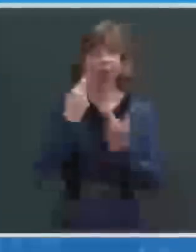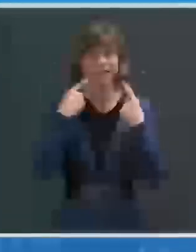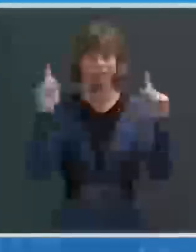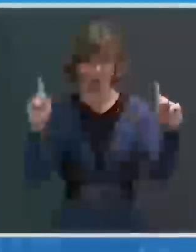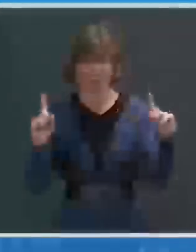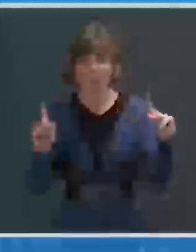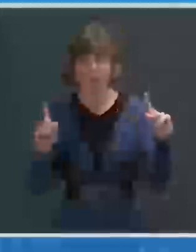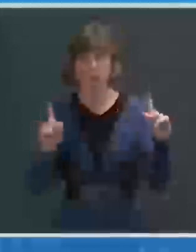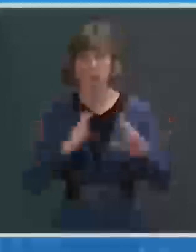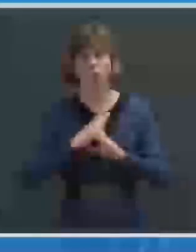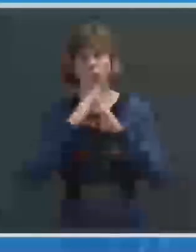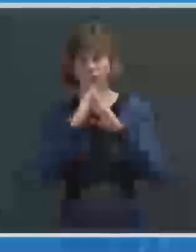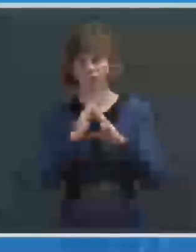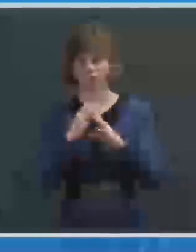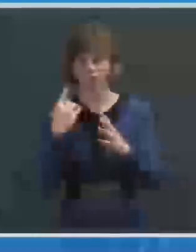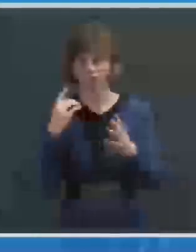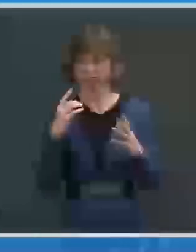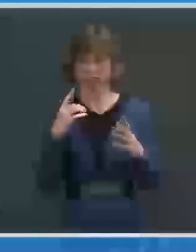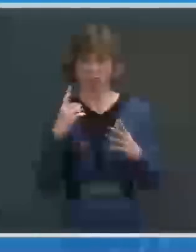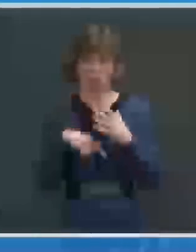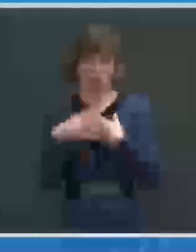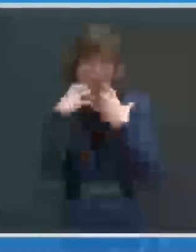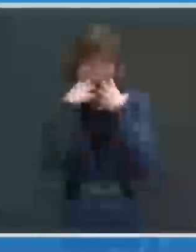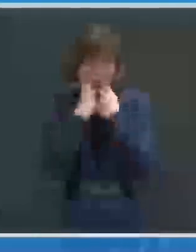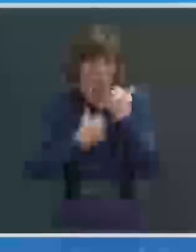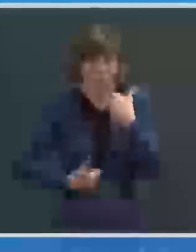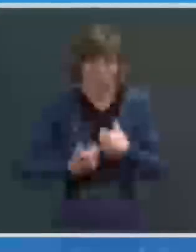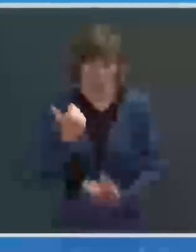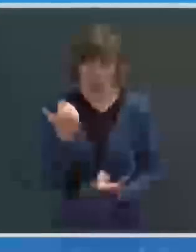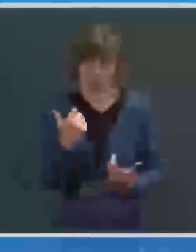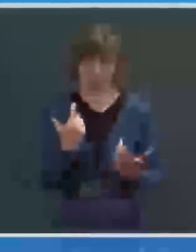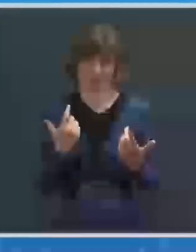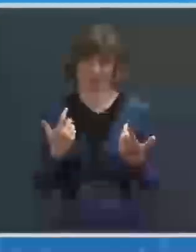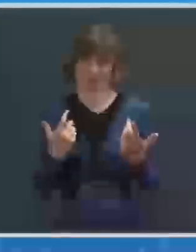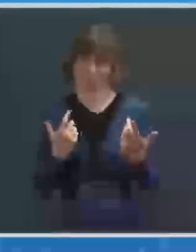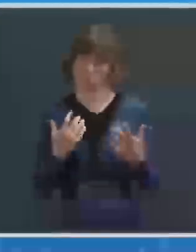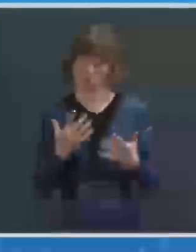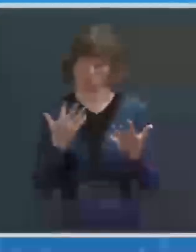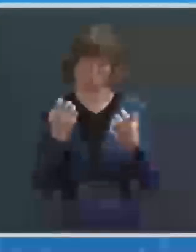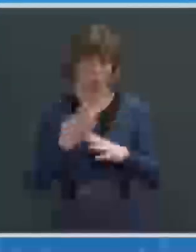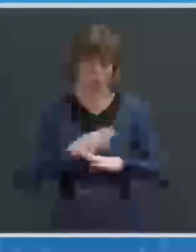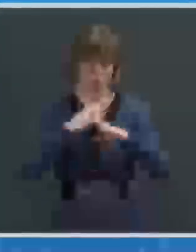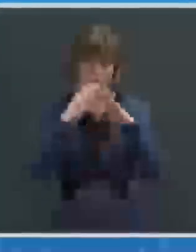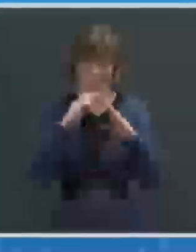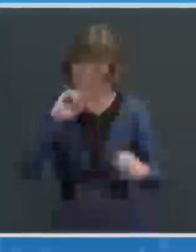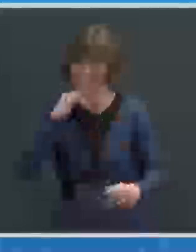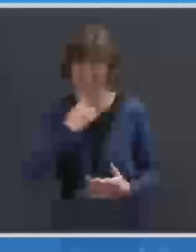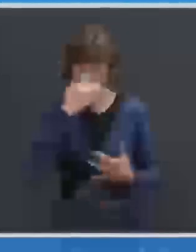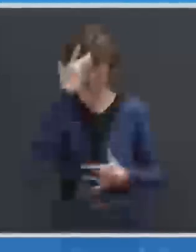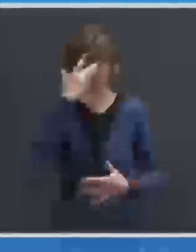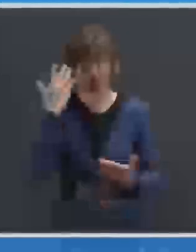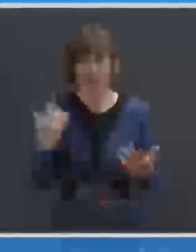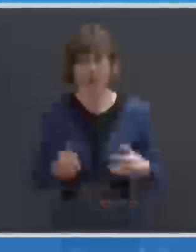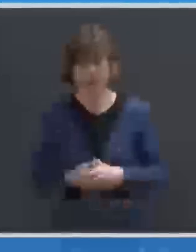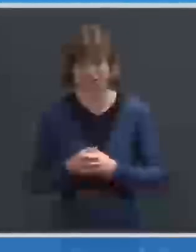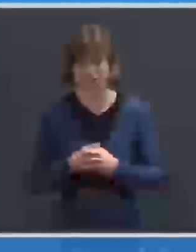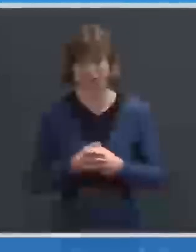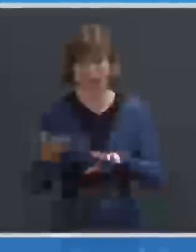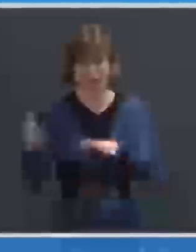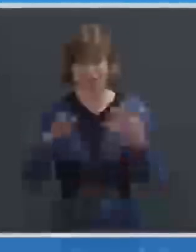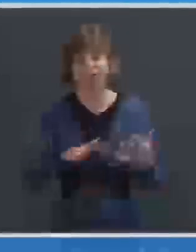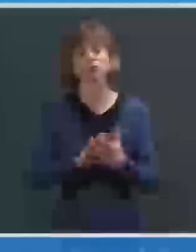at preventing what we care about most, and that's very serious illness and death. So all of the authorized vaccines will